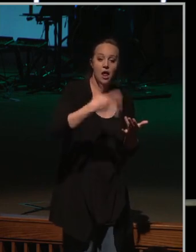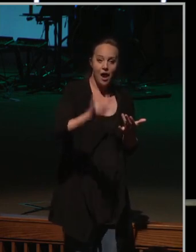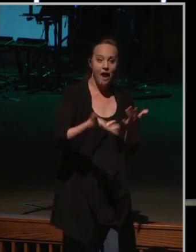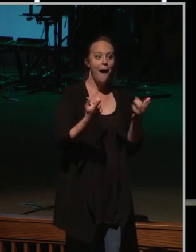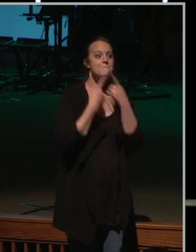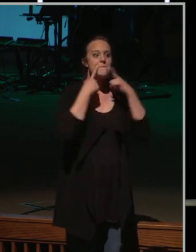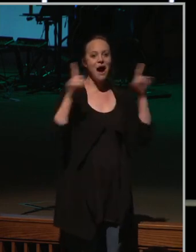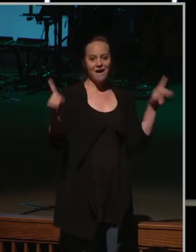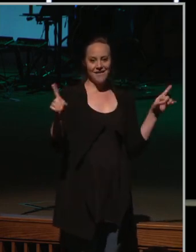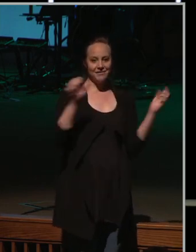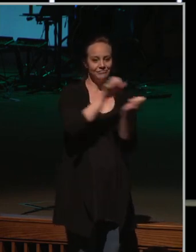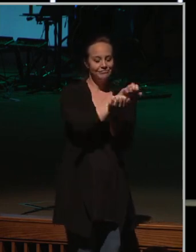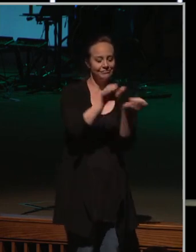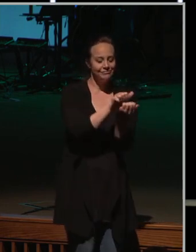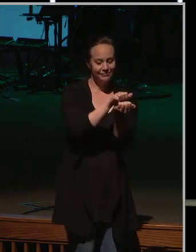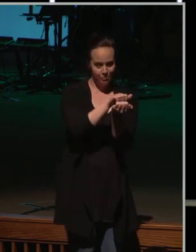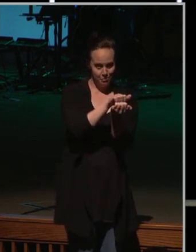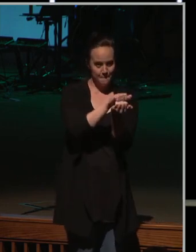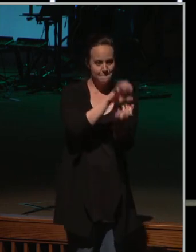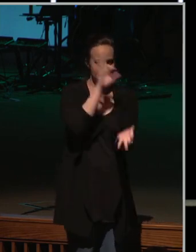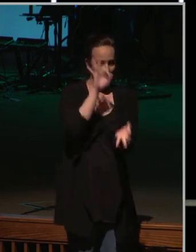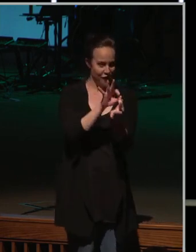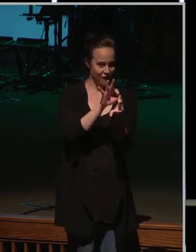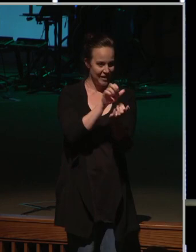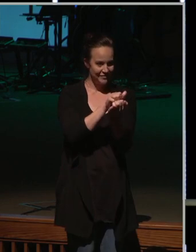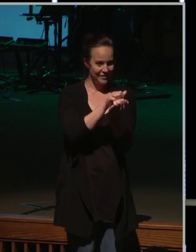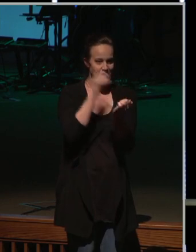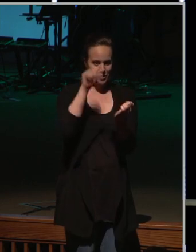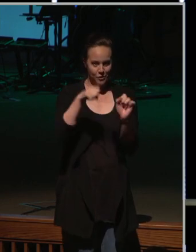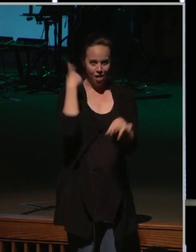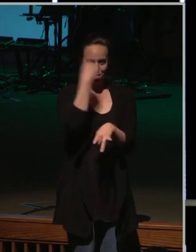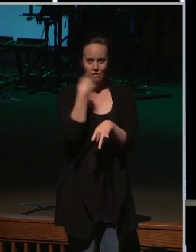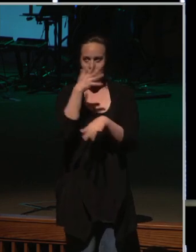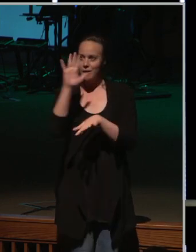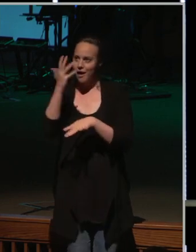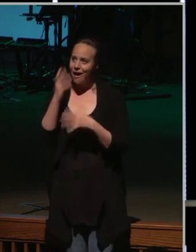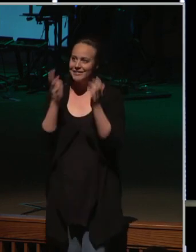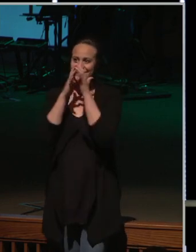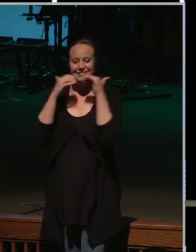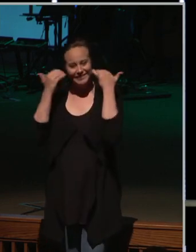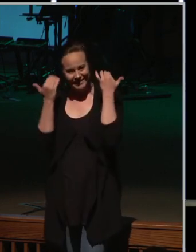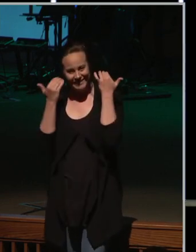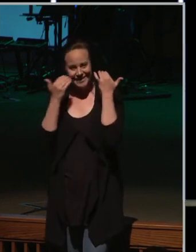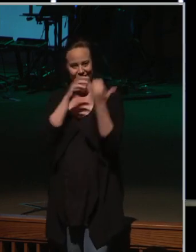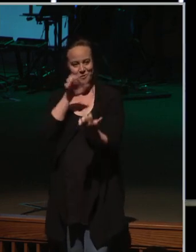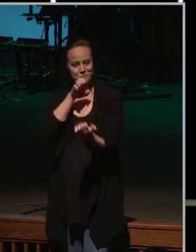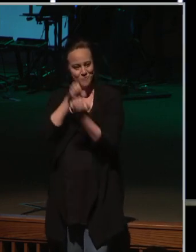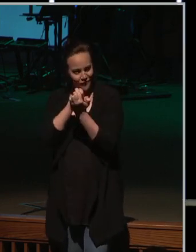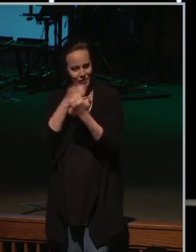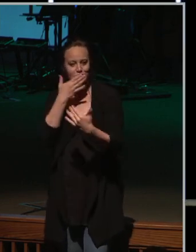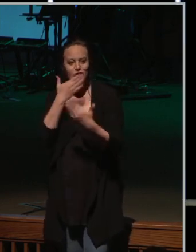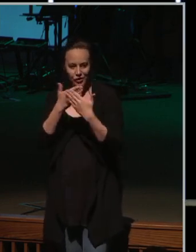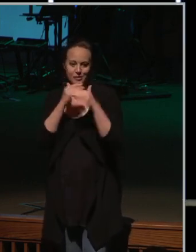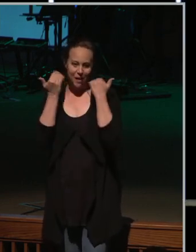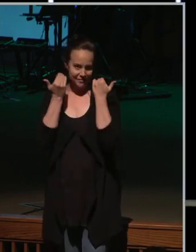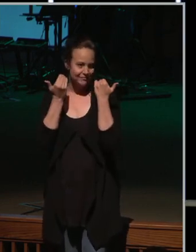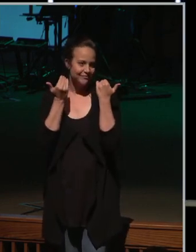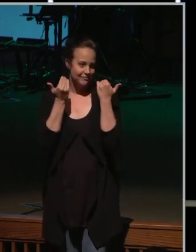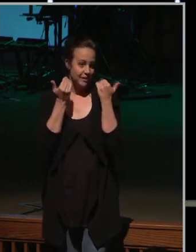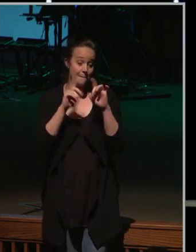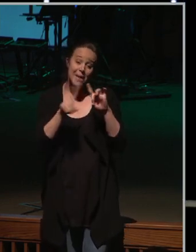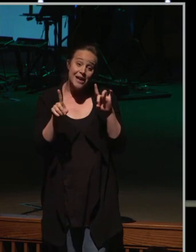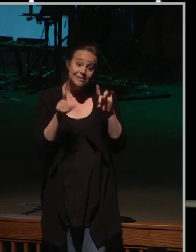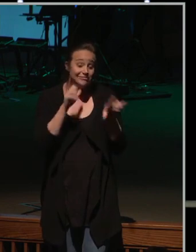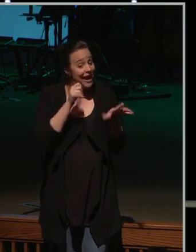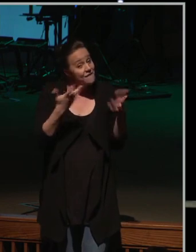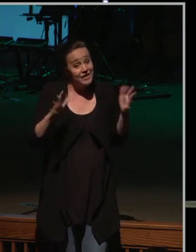smooth teeth for the first time. You look in the mirror, and man, it's a great smile. But you're not done. You're not done because you're supposed to